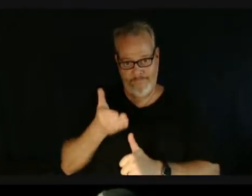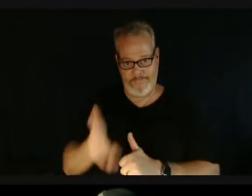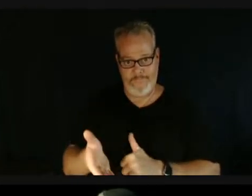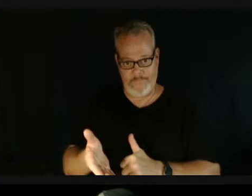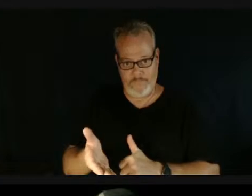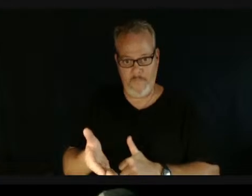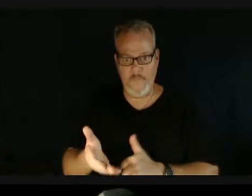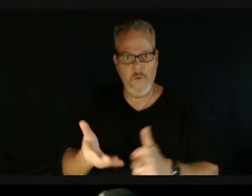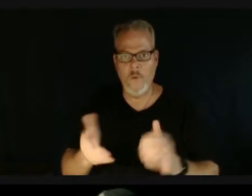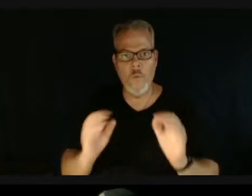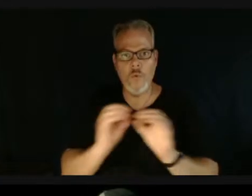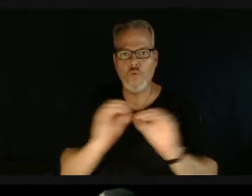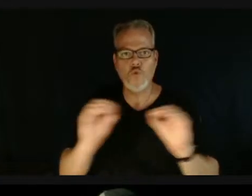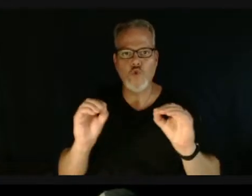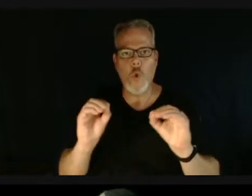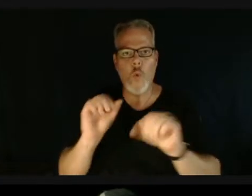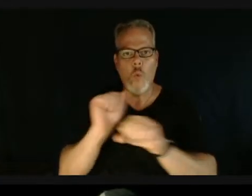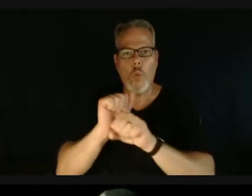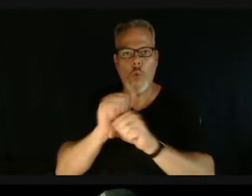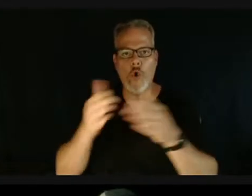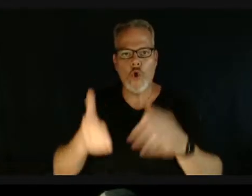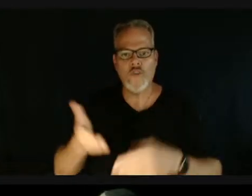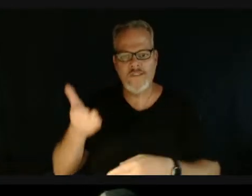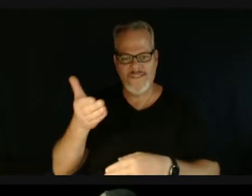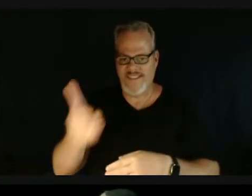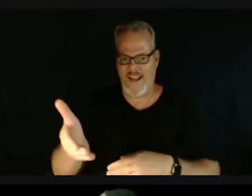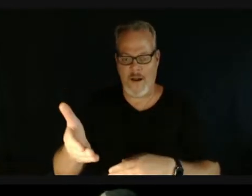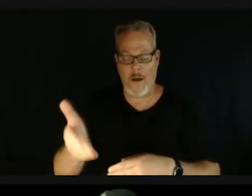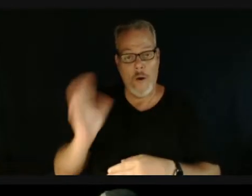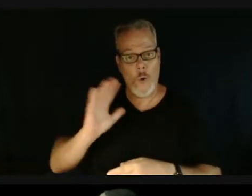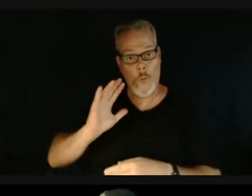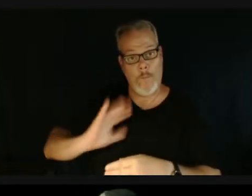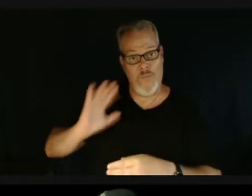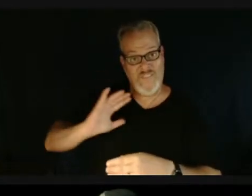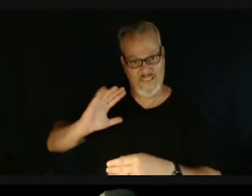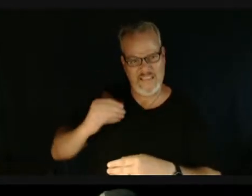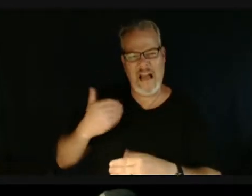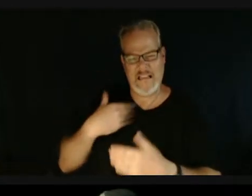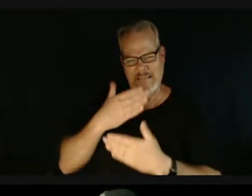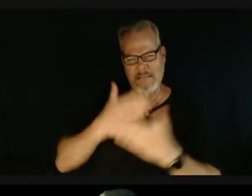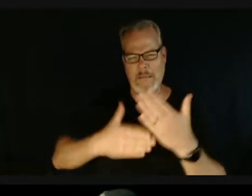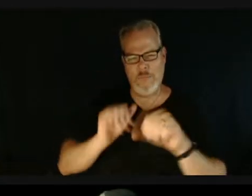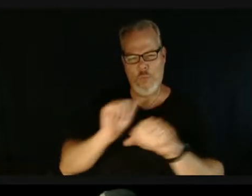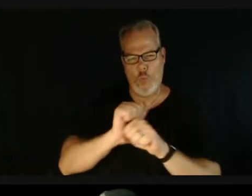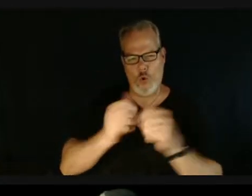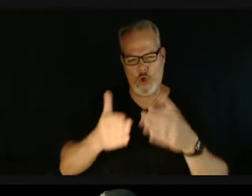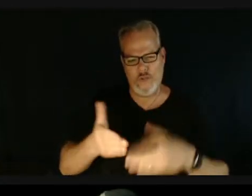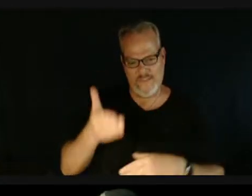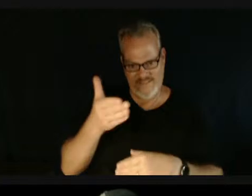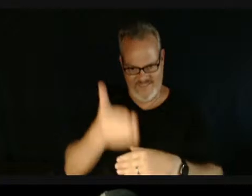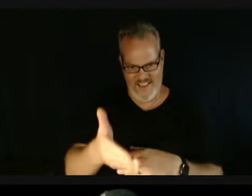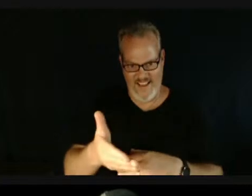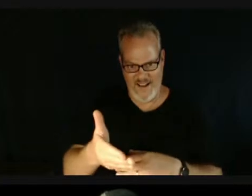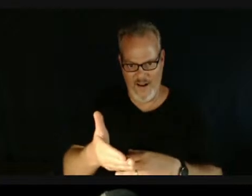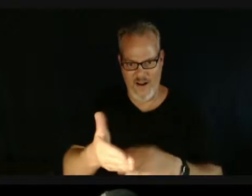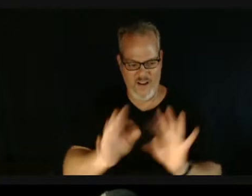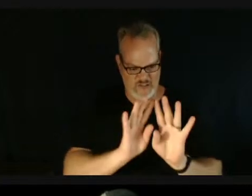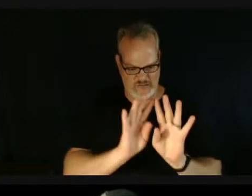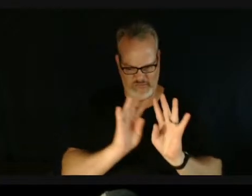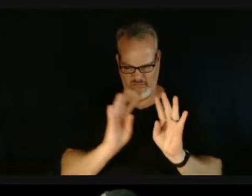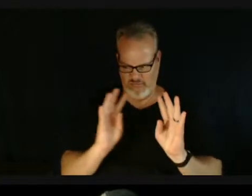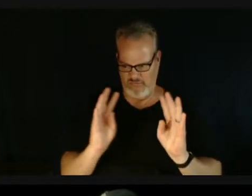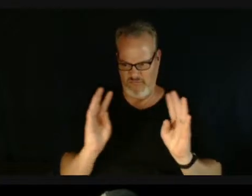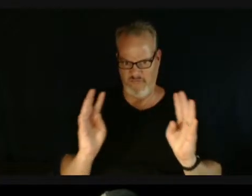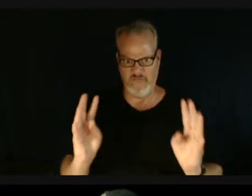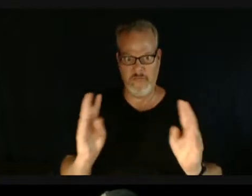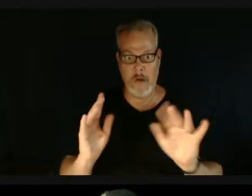without any construction workers. The previous episode that I don't think I have us loaded up here, but if we look at episode 15, there's all the construction workers all rush